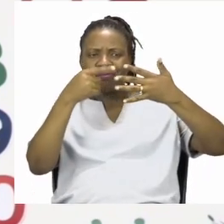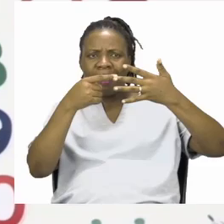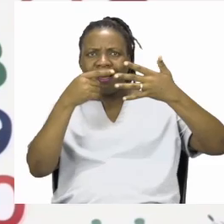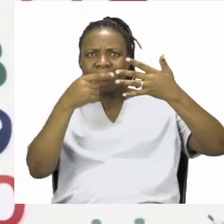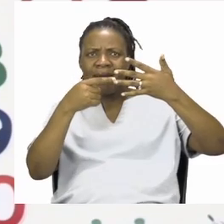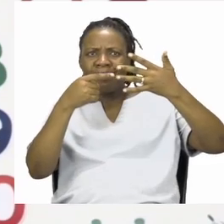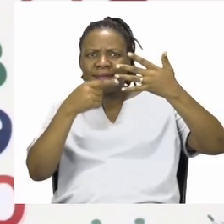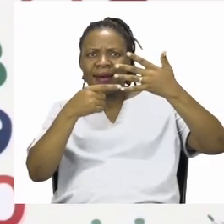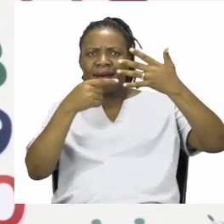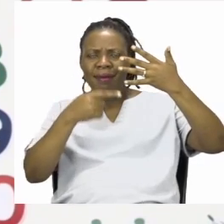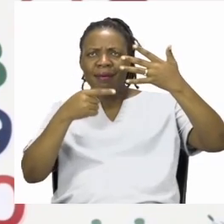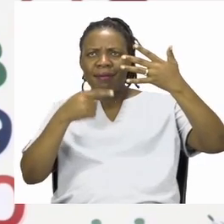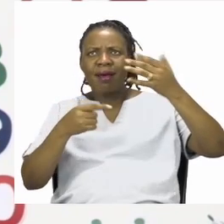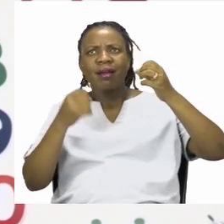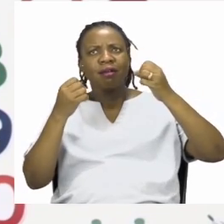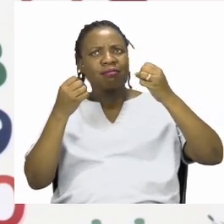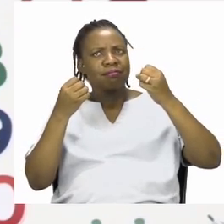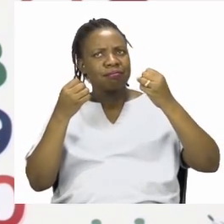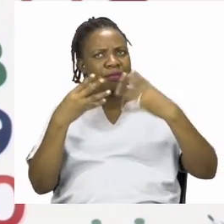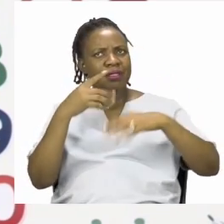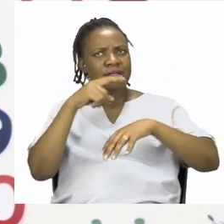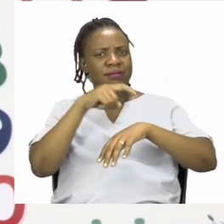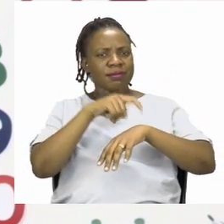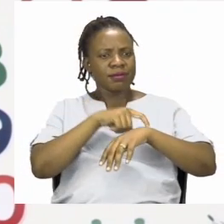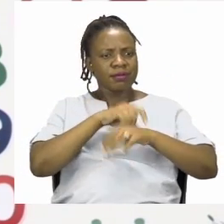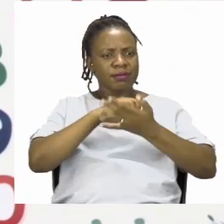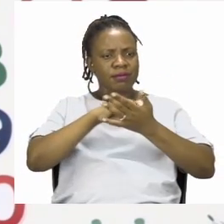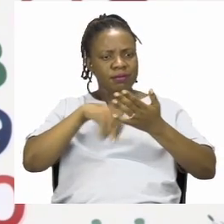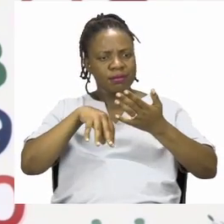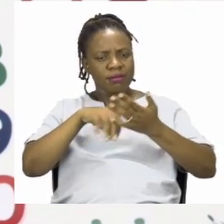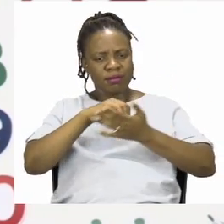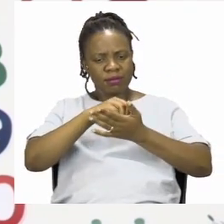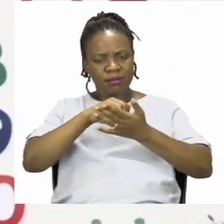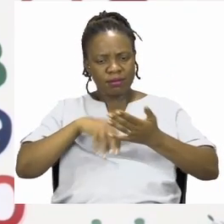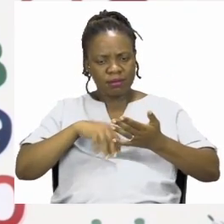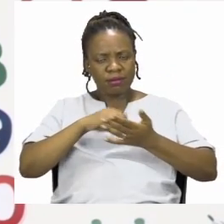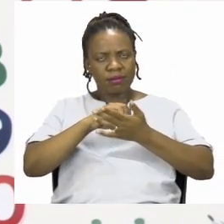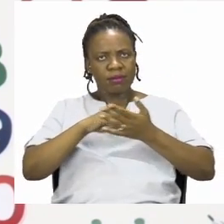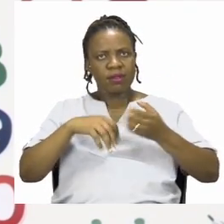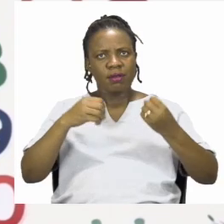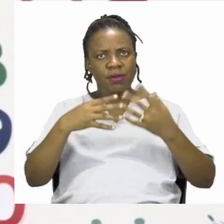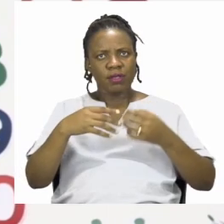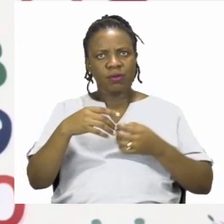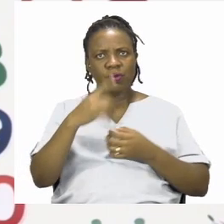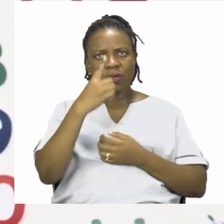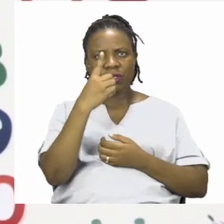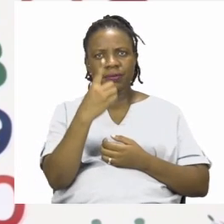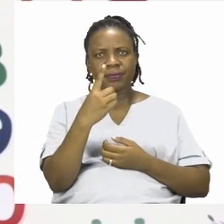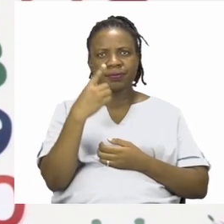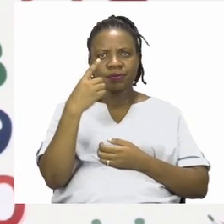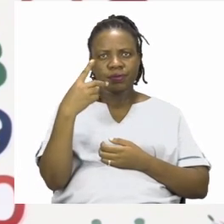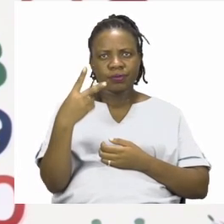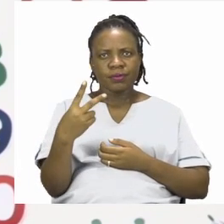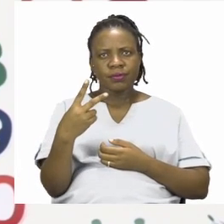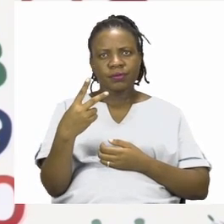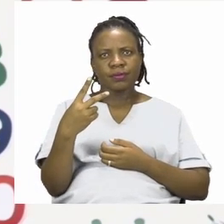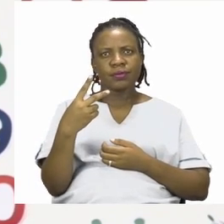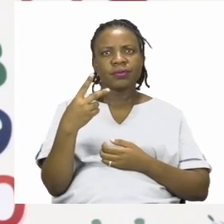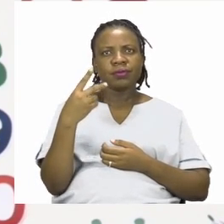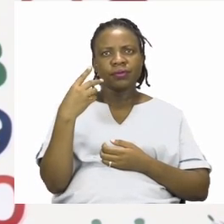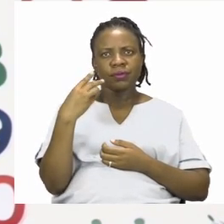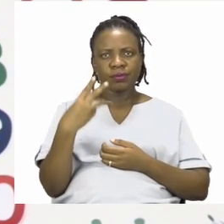many times did we have to subtract. Now let's count together. 1,